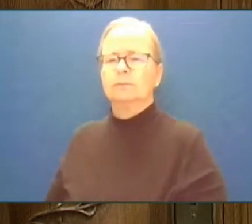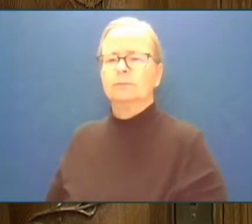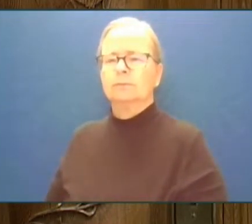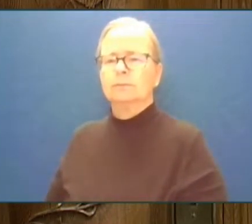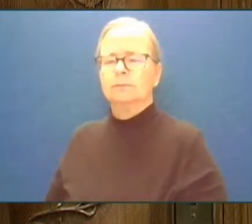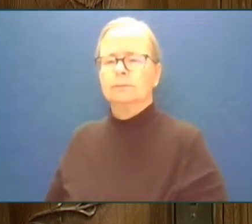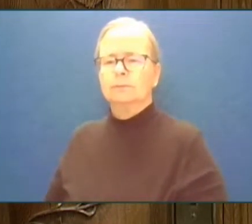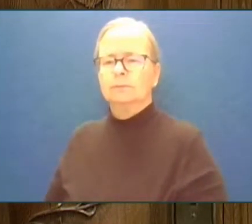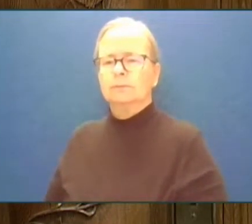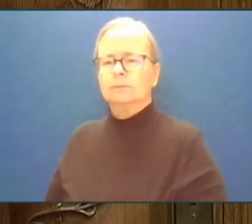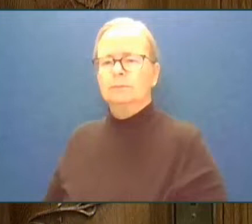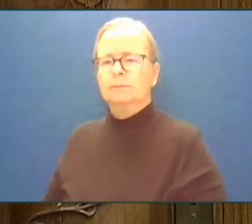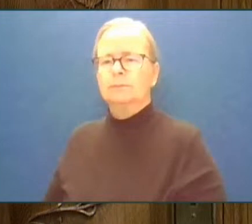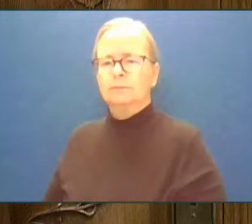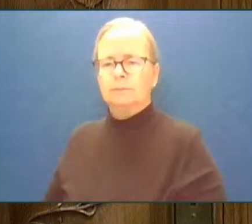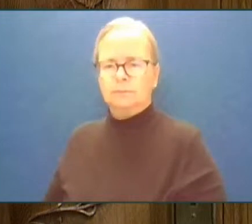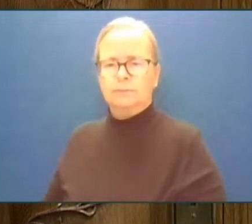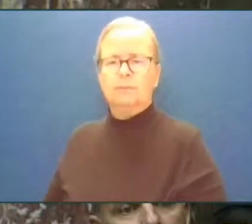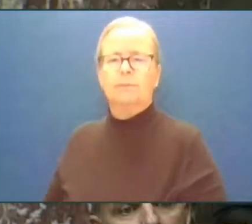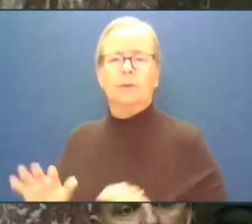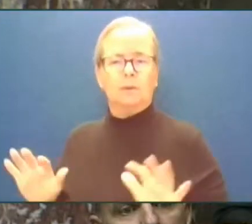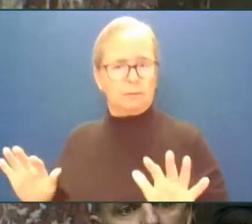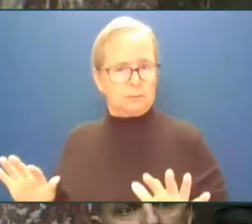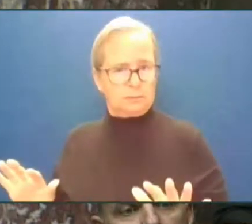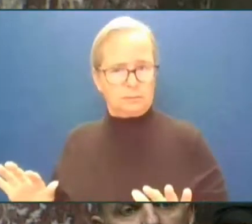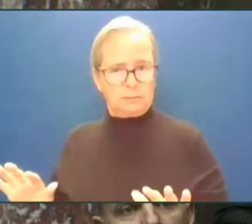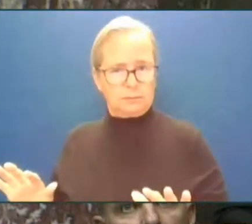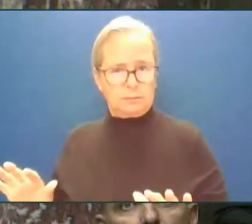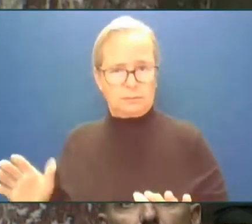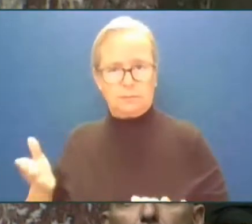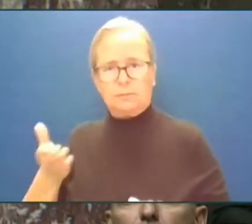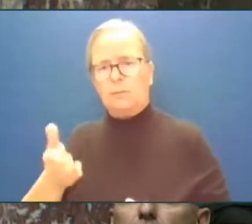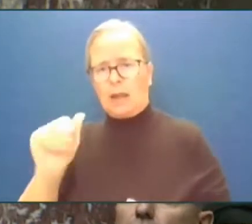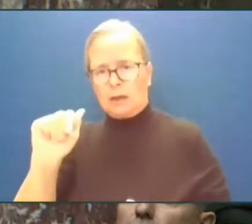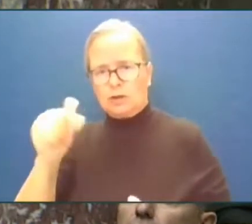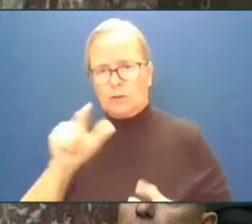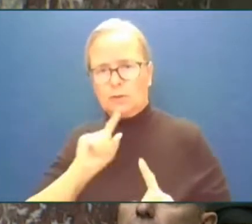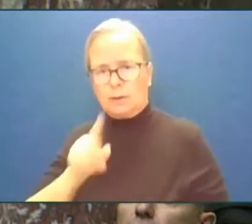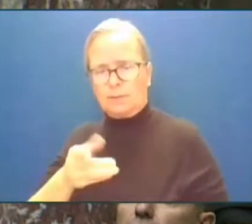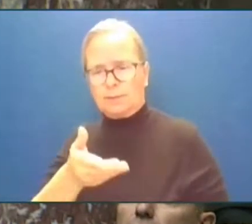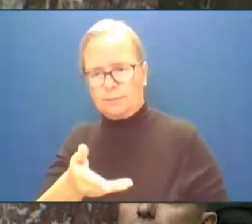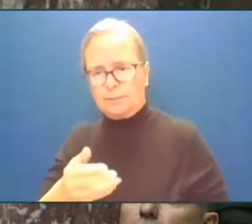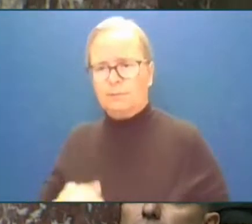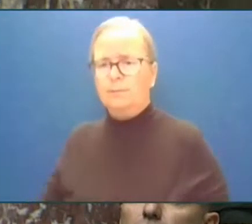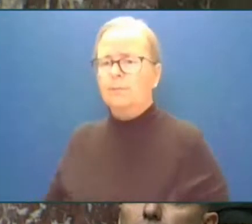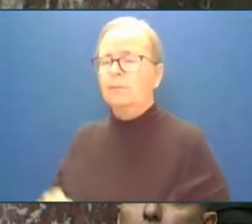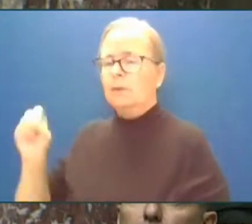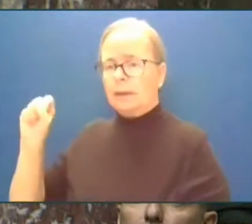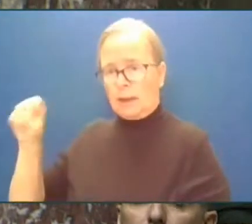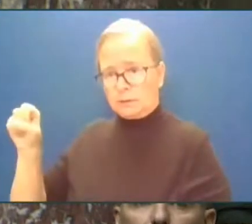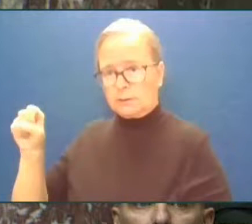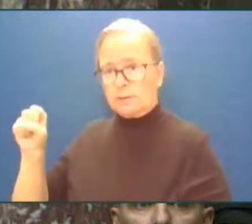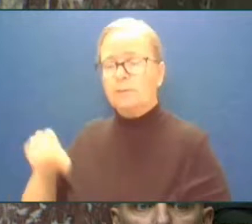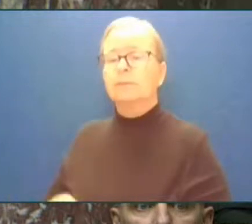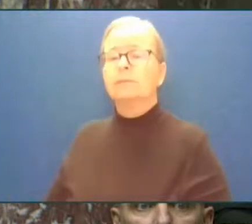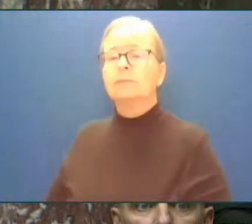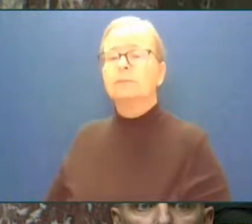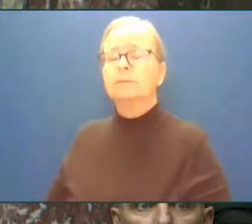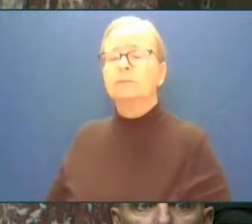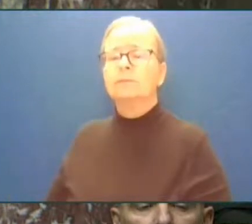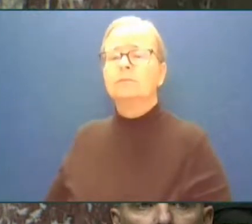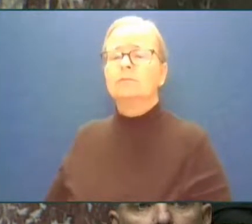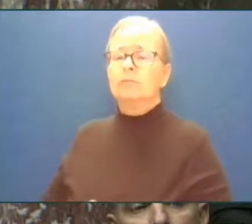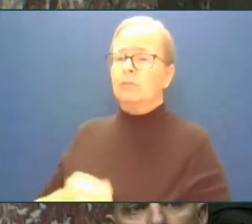Attorney General. Thank you, Mr. Speaker. Yes, I accept that there are people for whom jail is the only